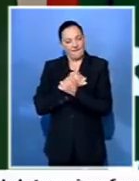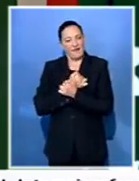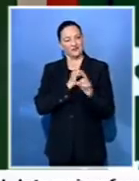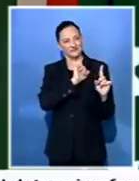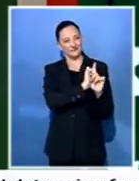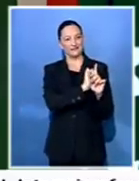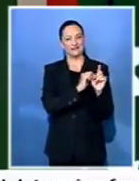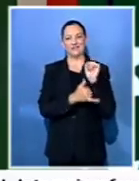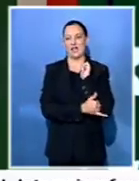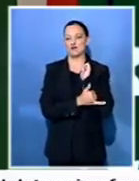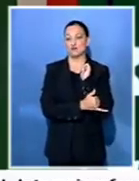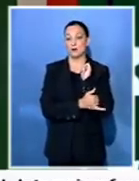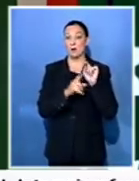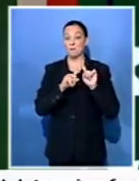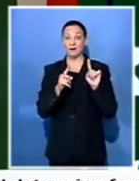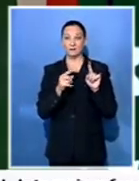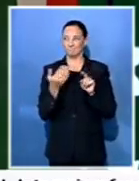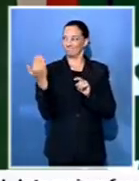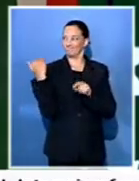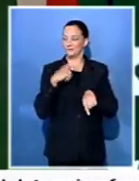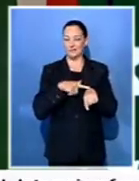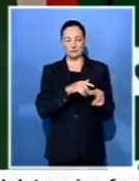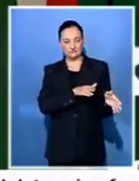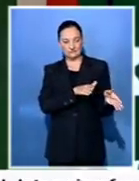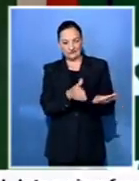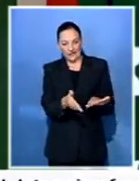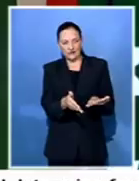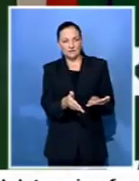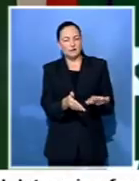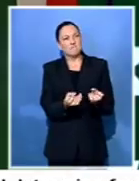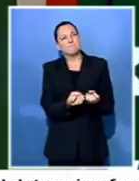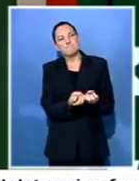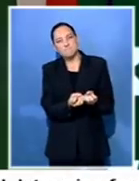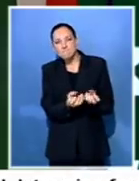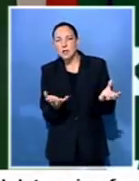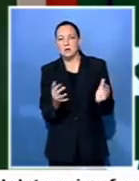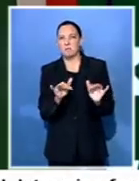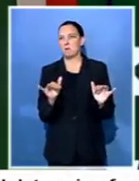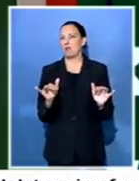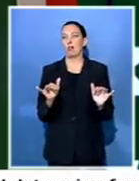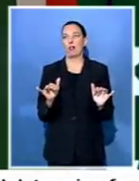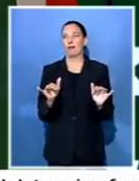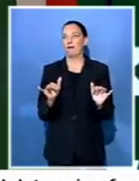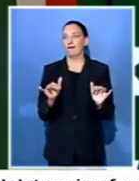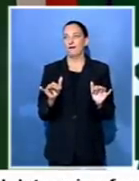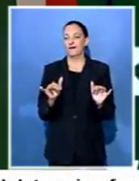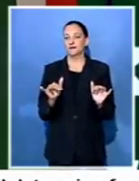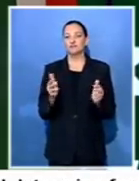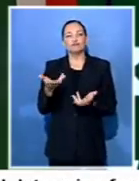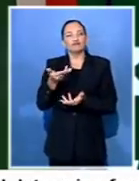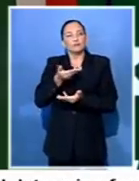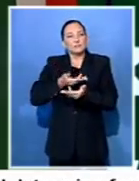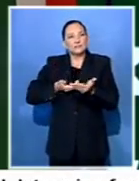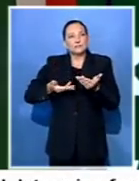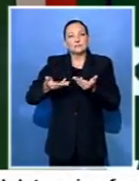Since Zola Skweyiya has passed away, there have been many people who have